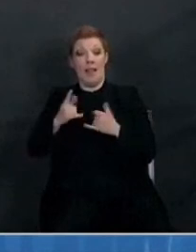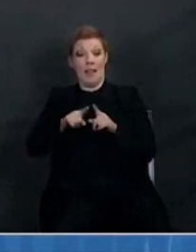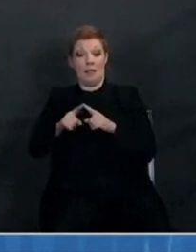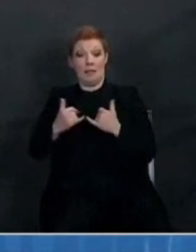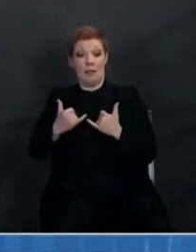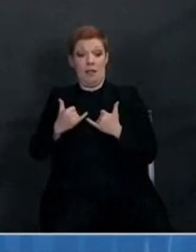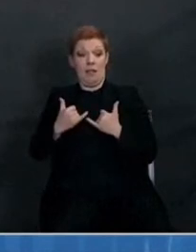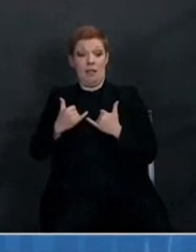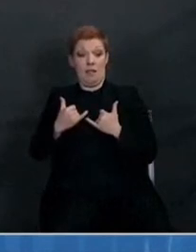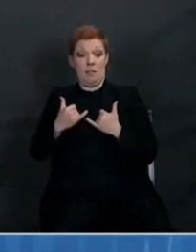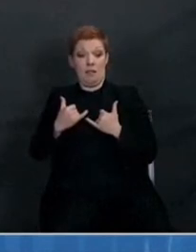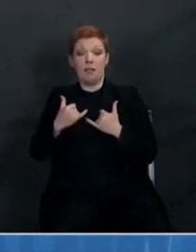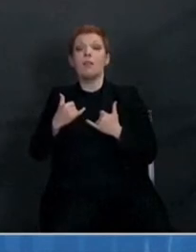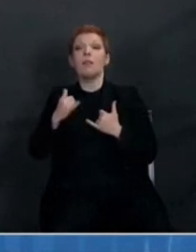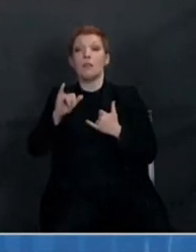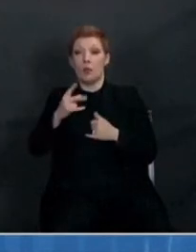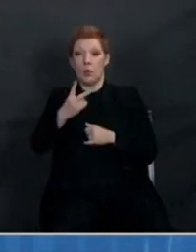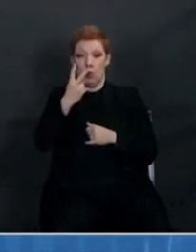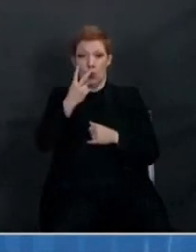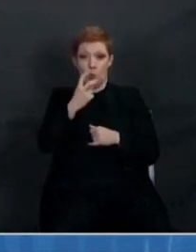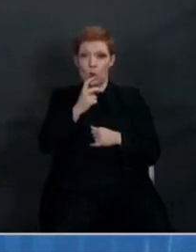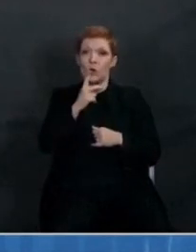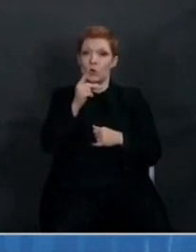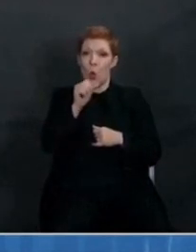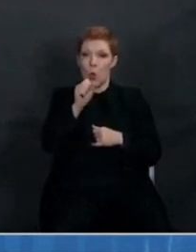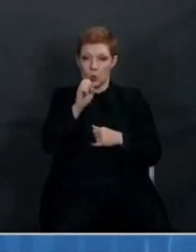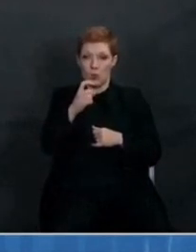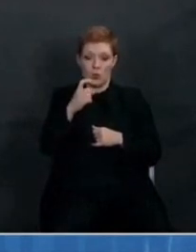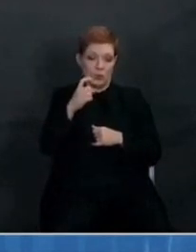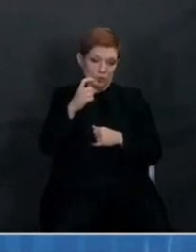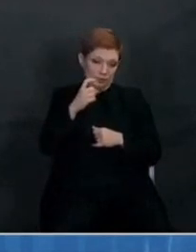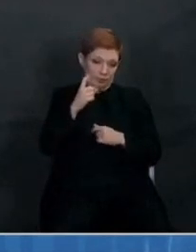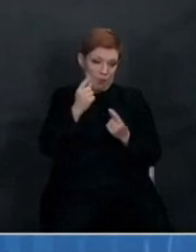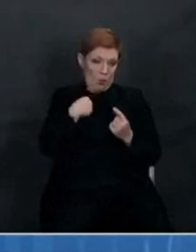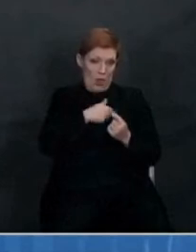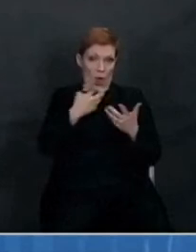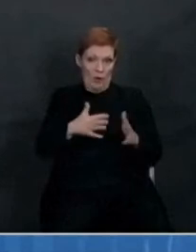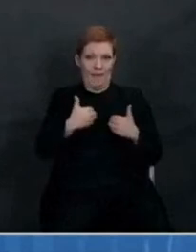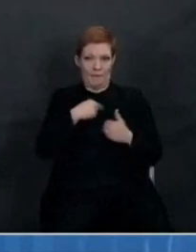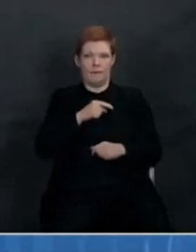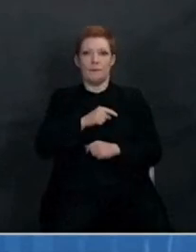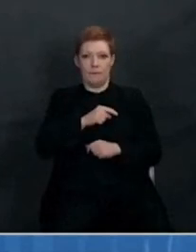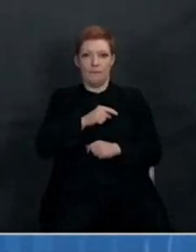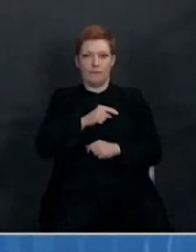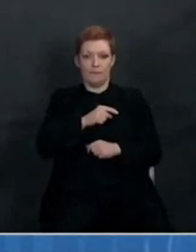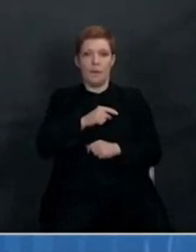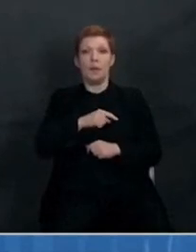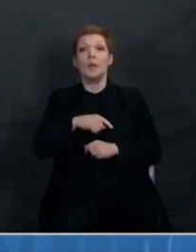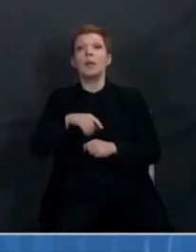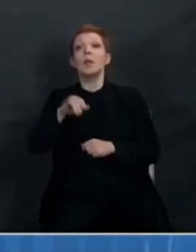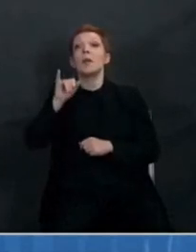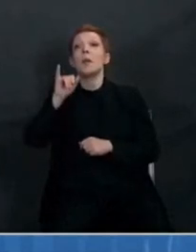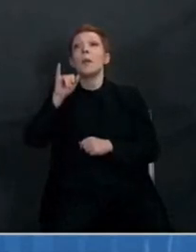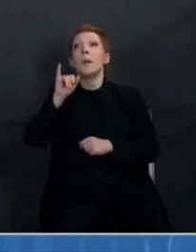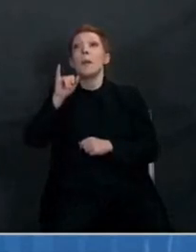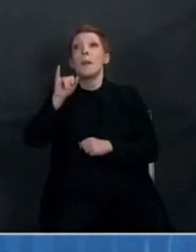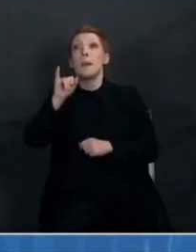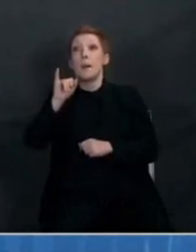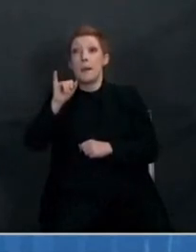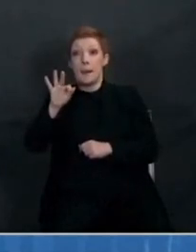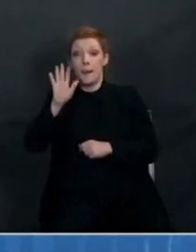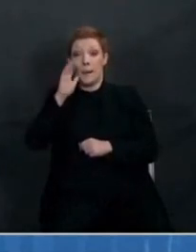the two vaccines and the two-dose regimens that are on the market. Obviously, there would be some improvement should there be a third dose. I